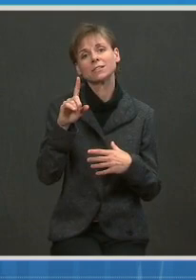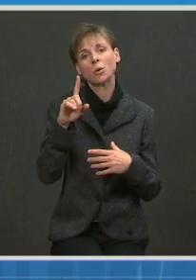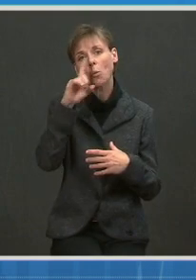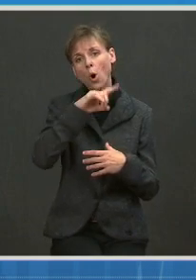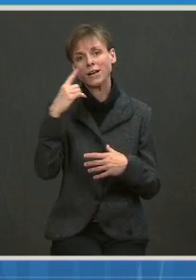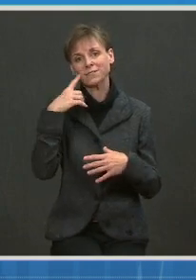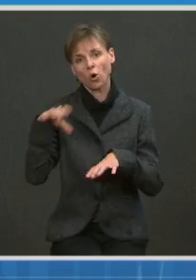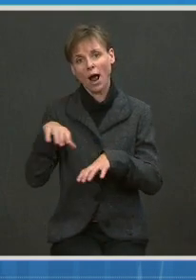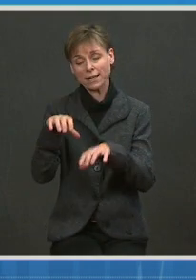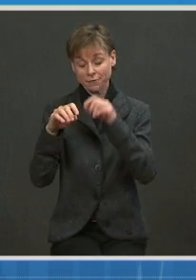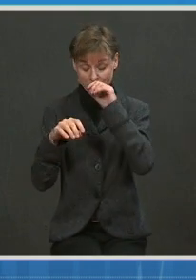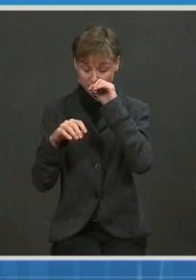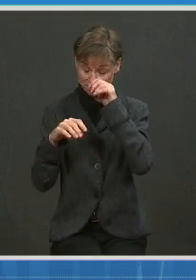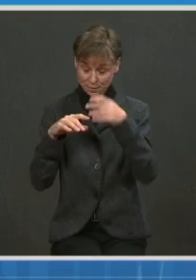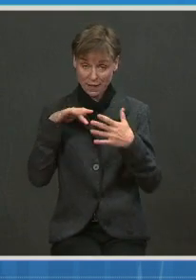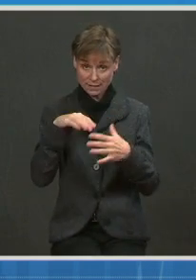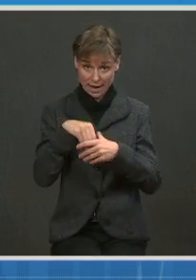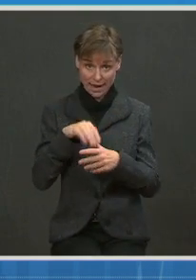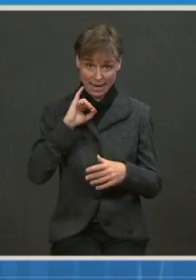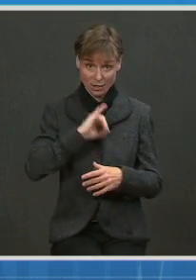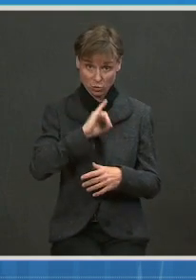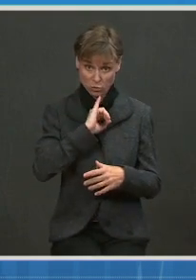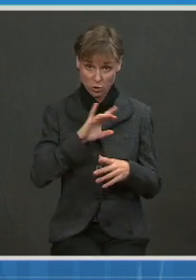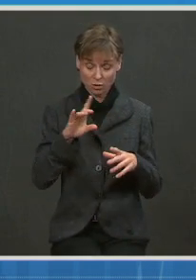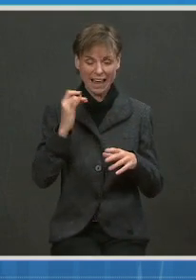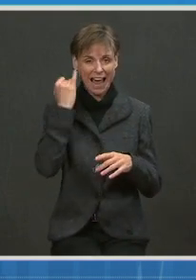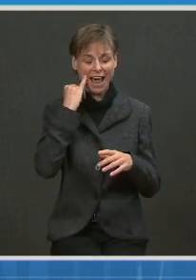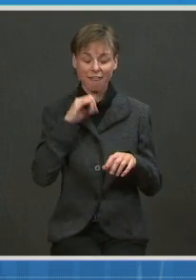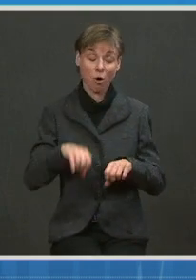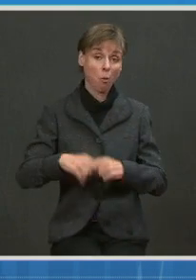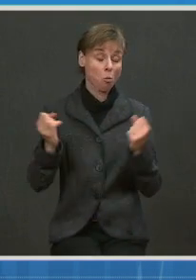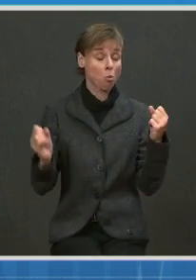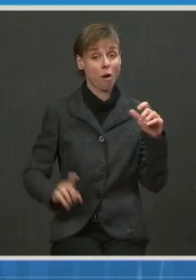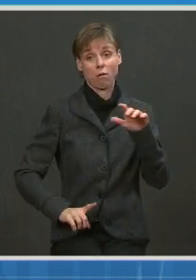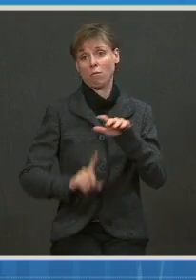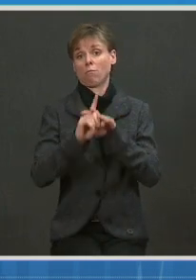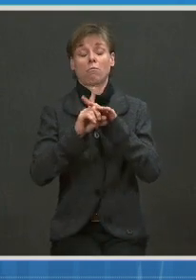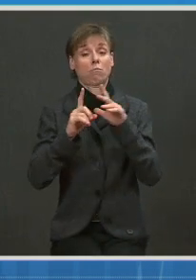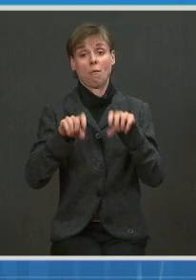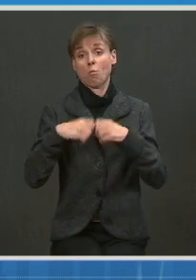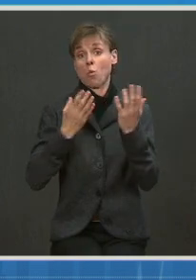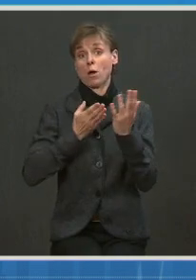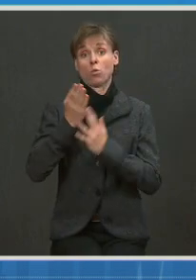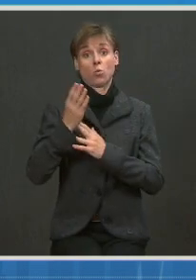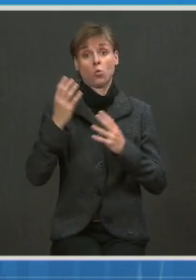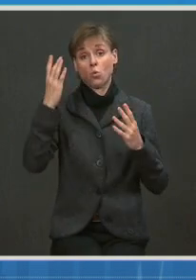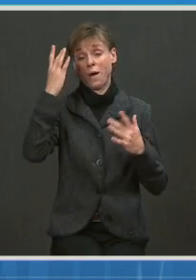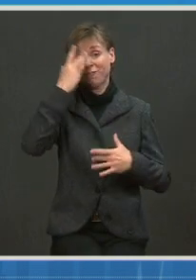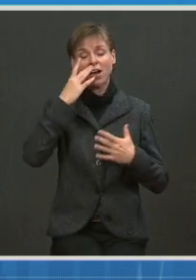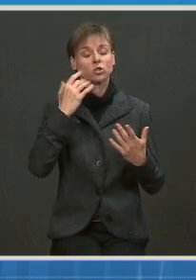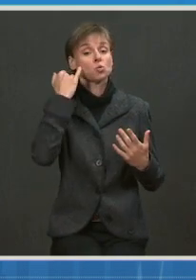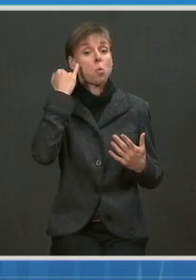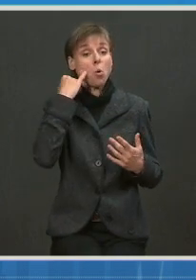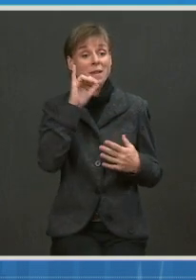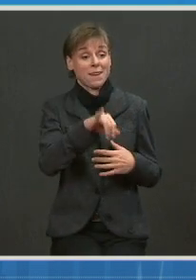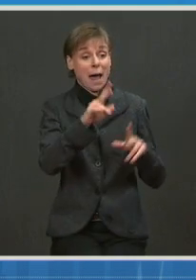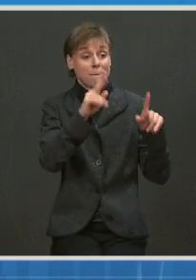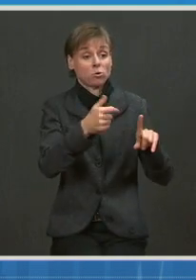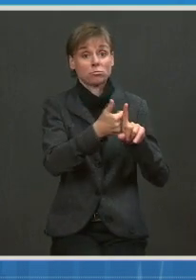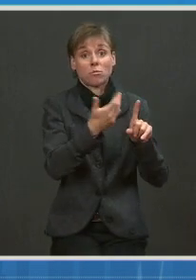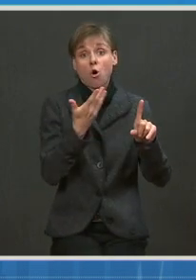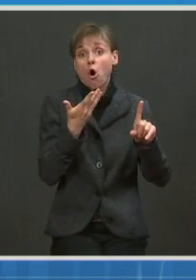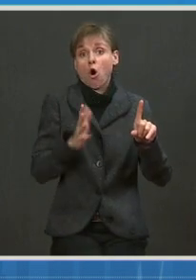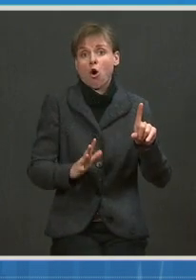they found out when there were breakthrough infections, either among vaccinated individuals or those who were not